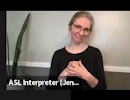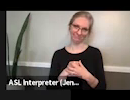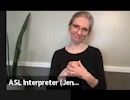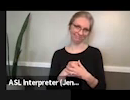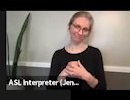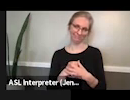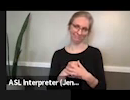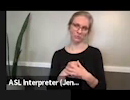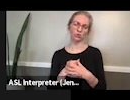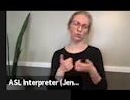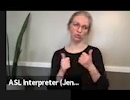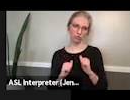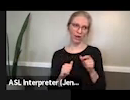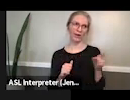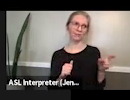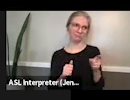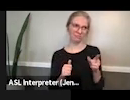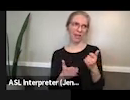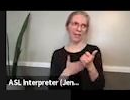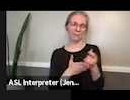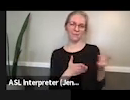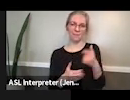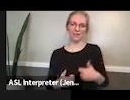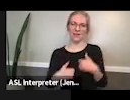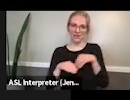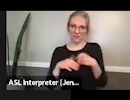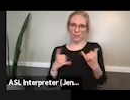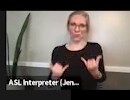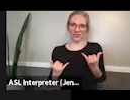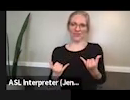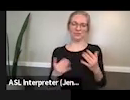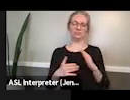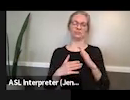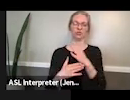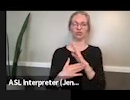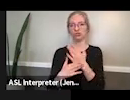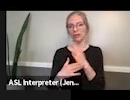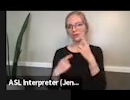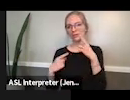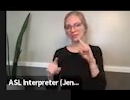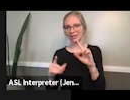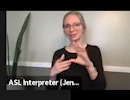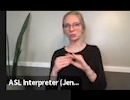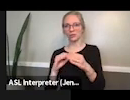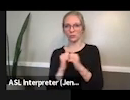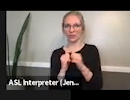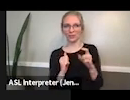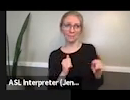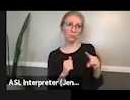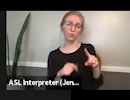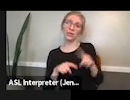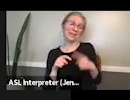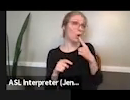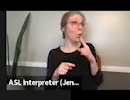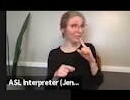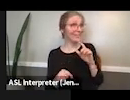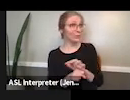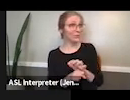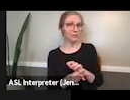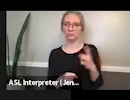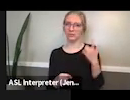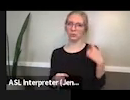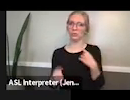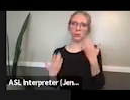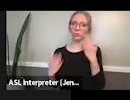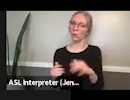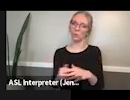get them to try to live in the present and share success stories with them. You can't share them as guarantees because we don't know. Because